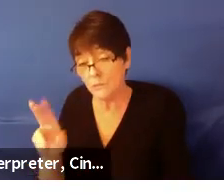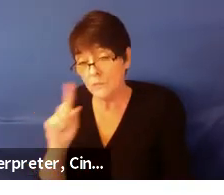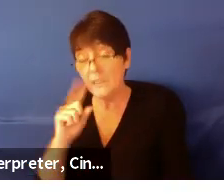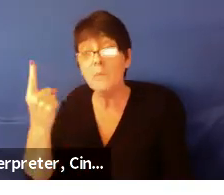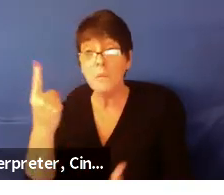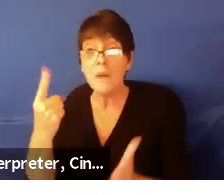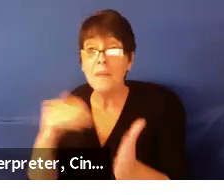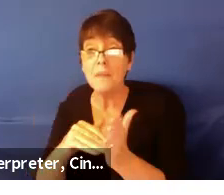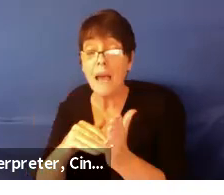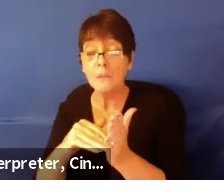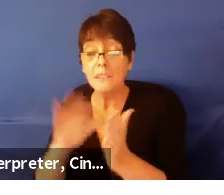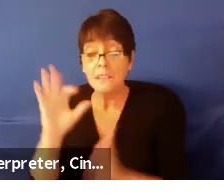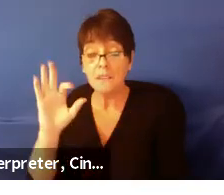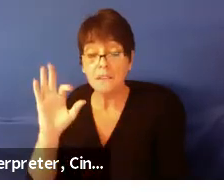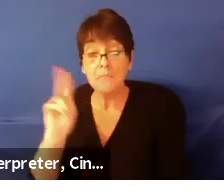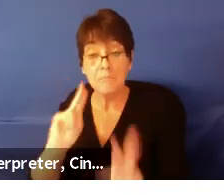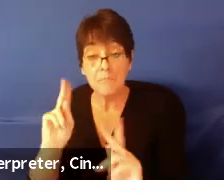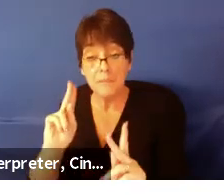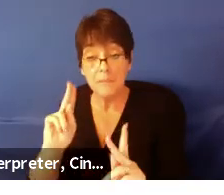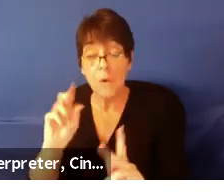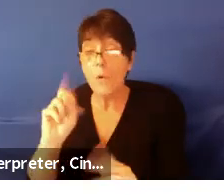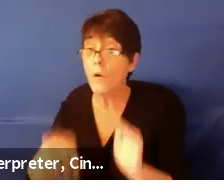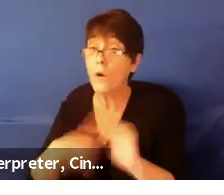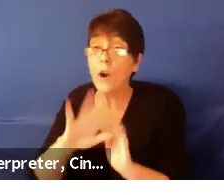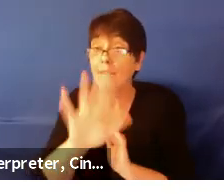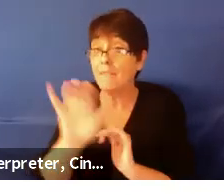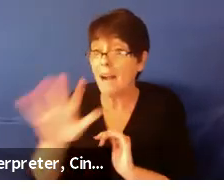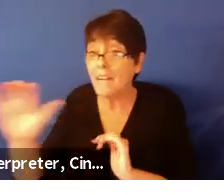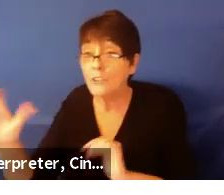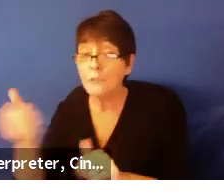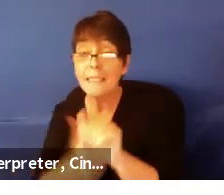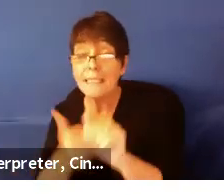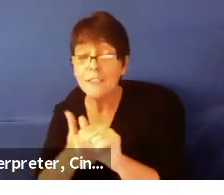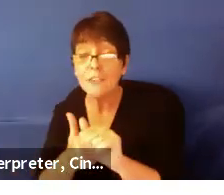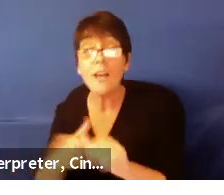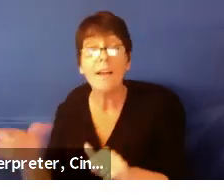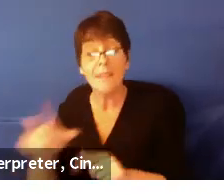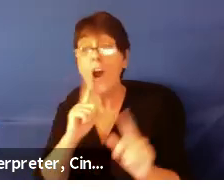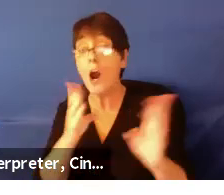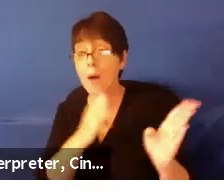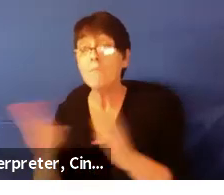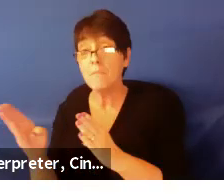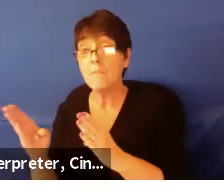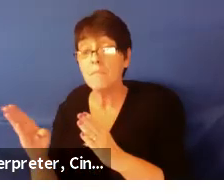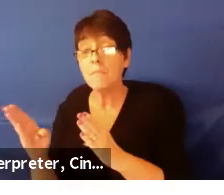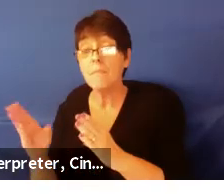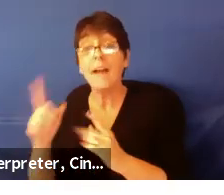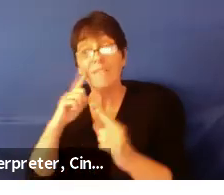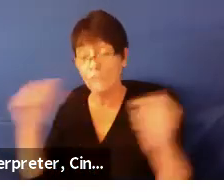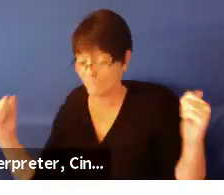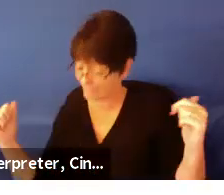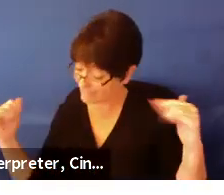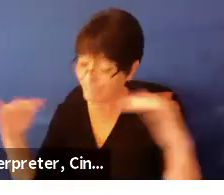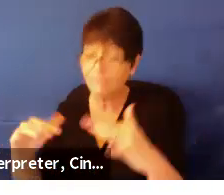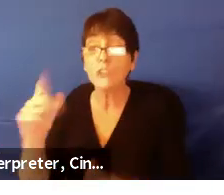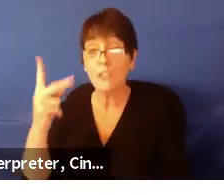each, or 500 each. And they are planning for congregate sheltering